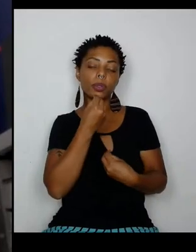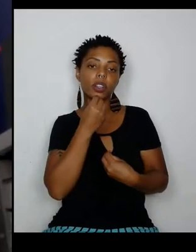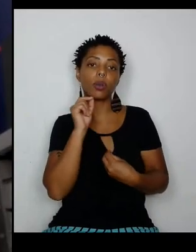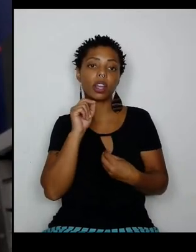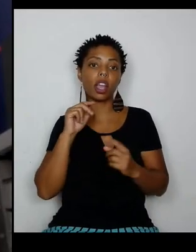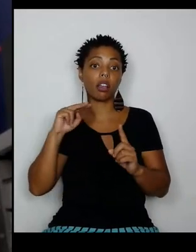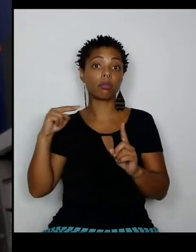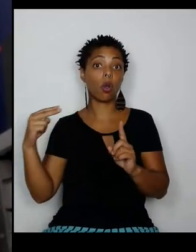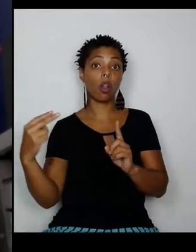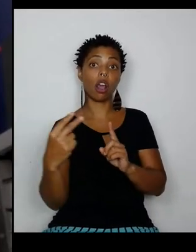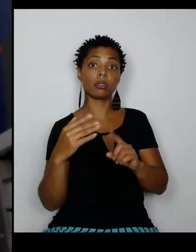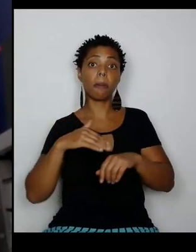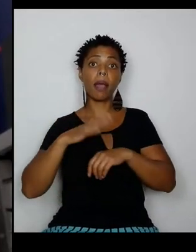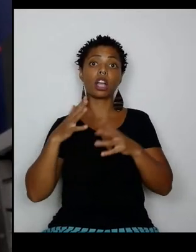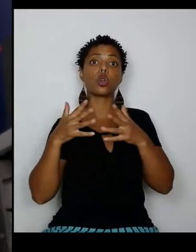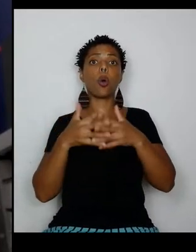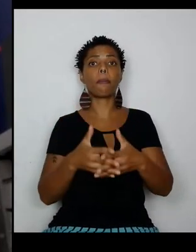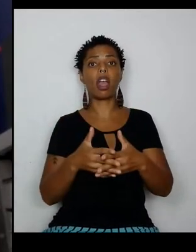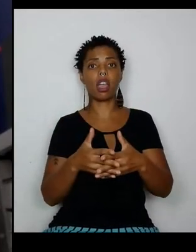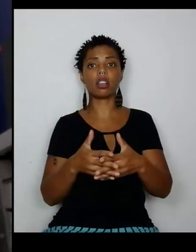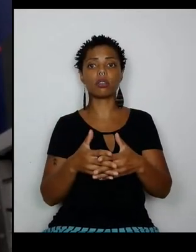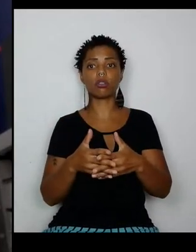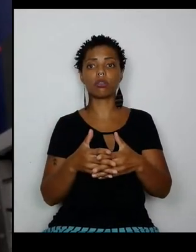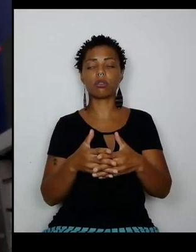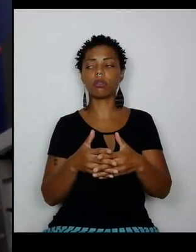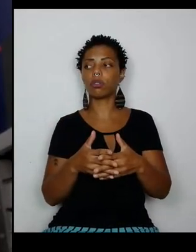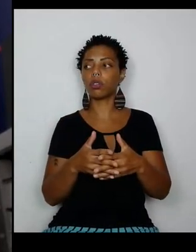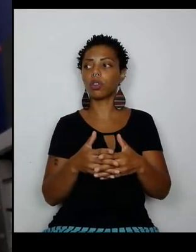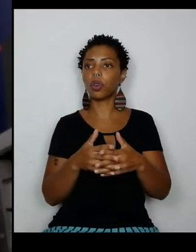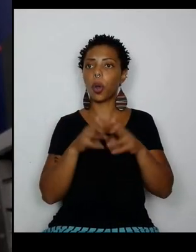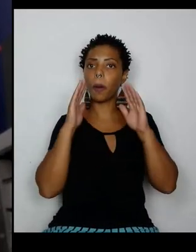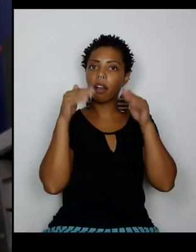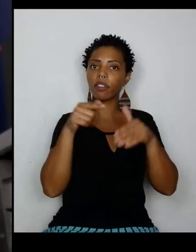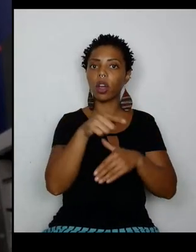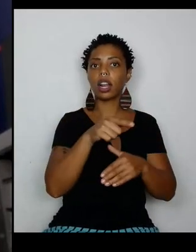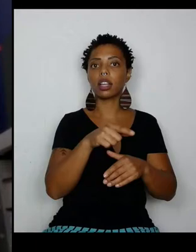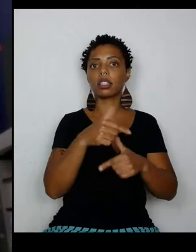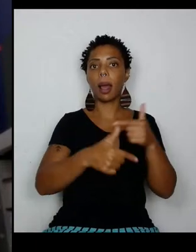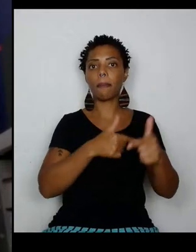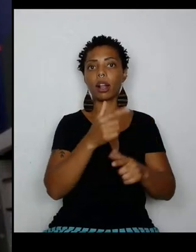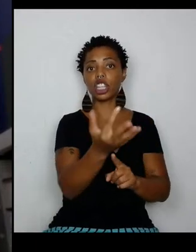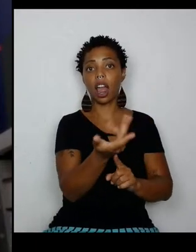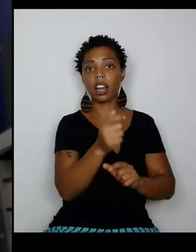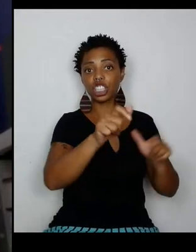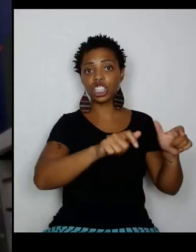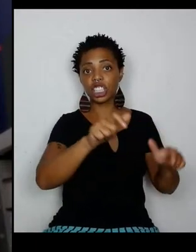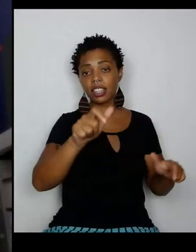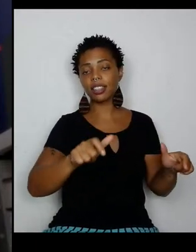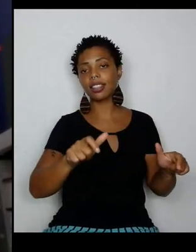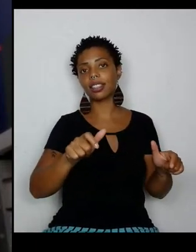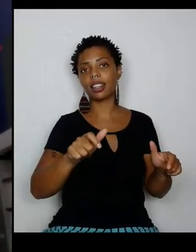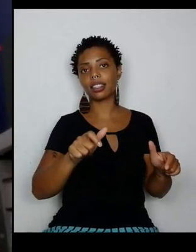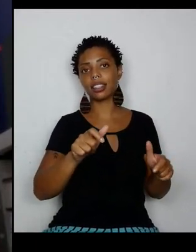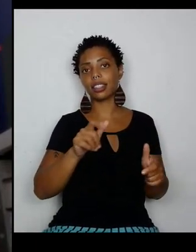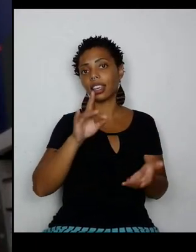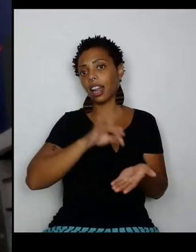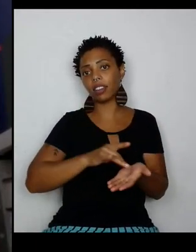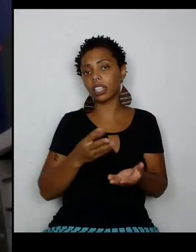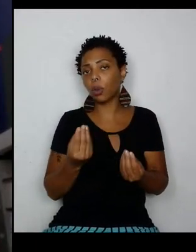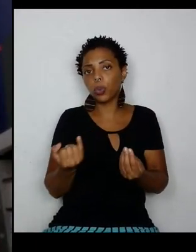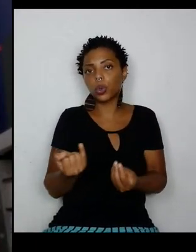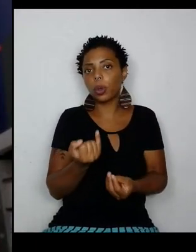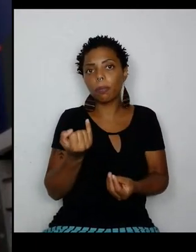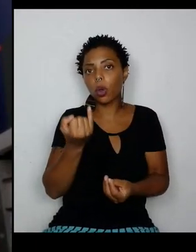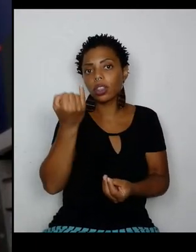always a way to bring more complex perspectives to artists works that are